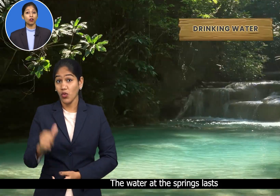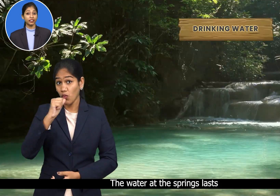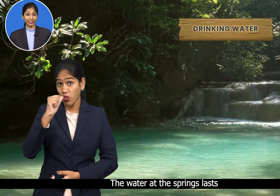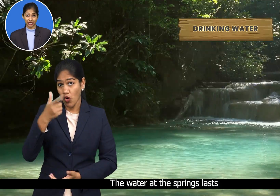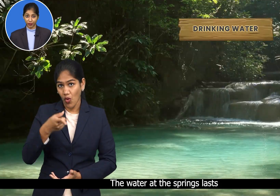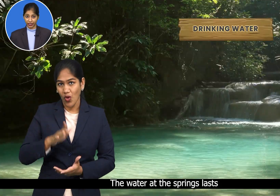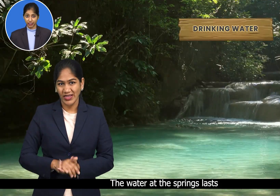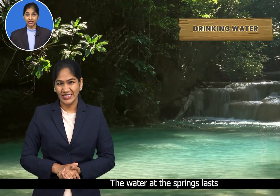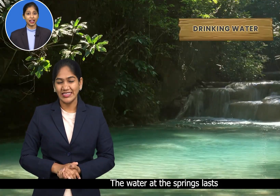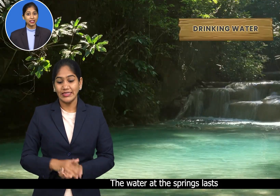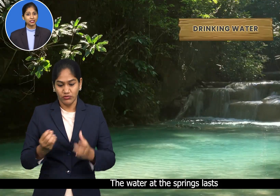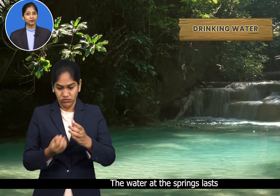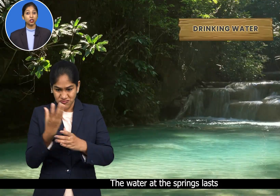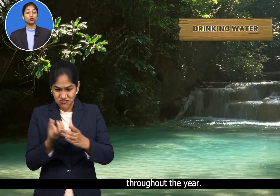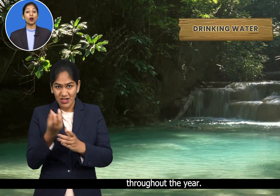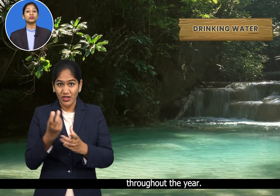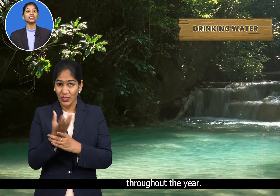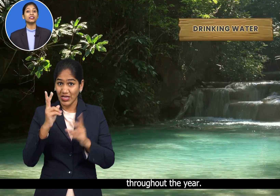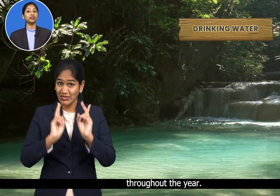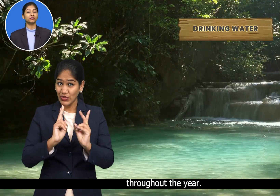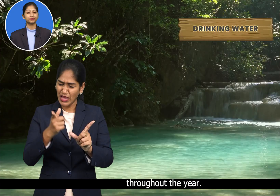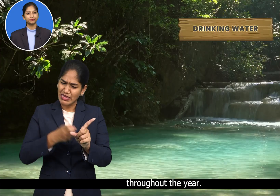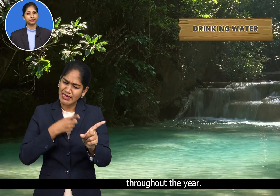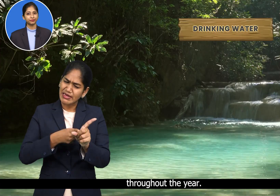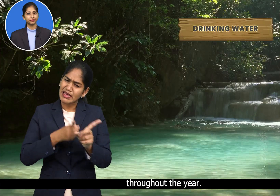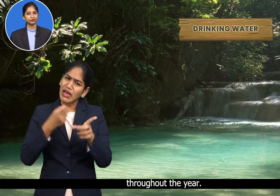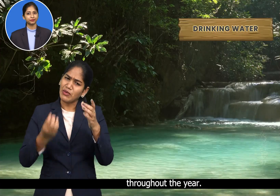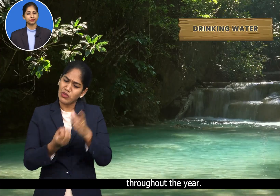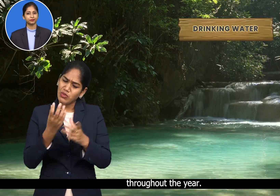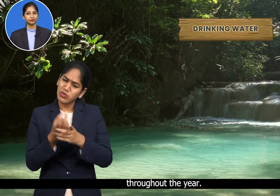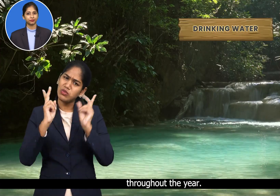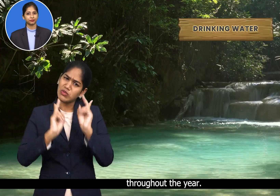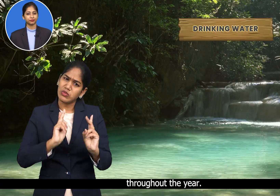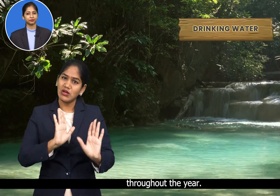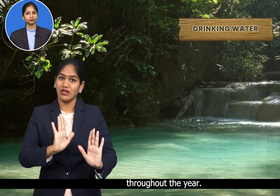The water at the springs lasts throughout the year.